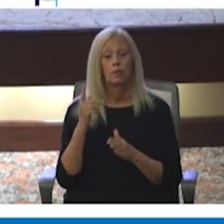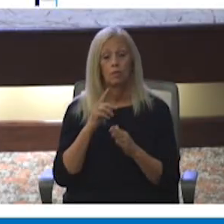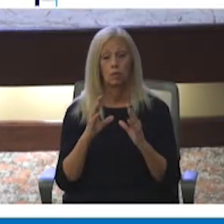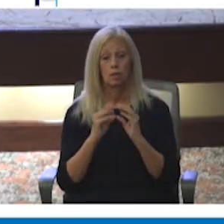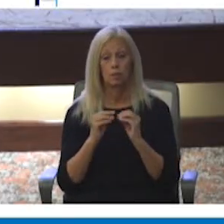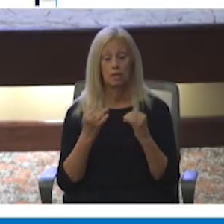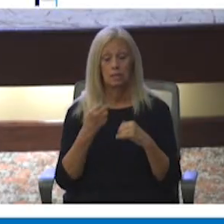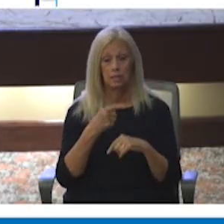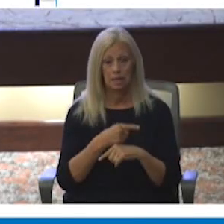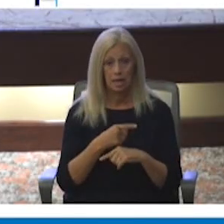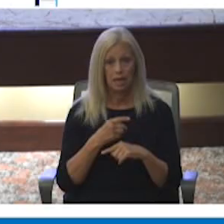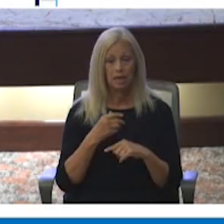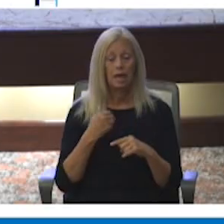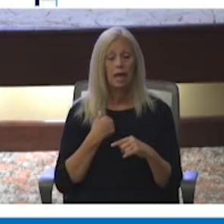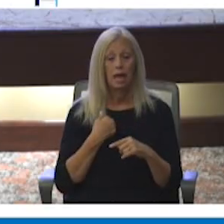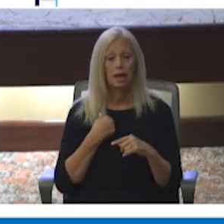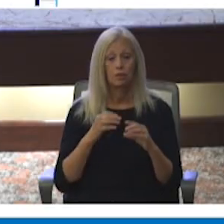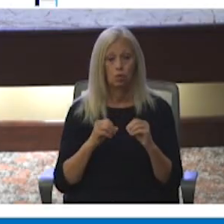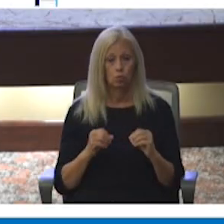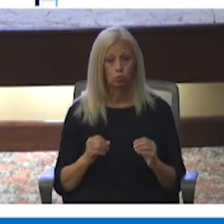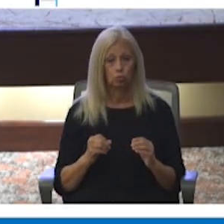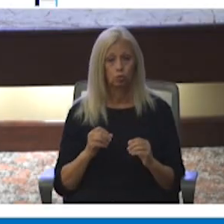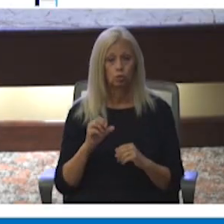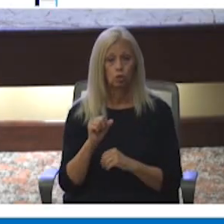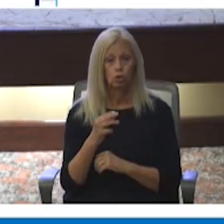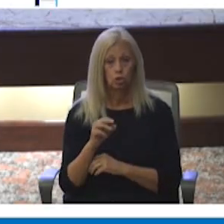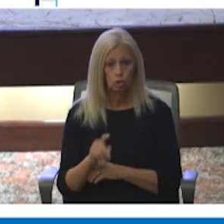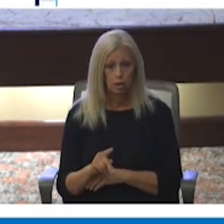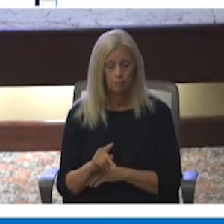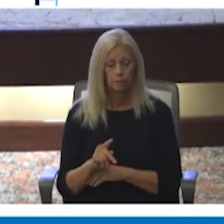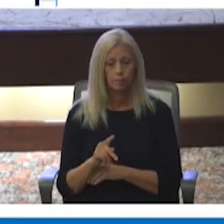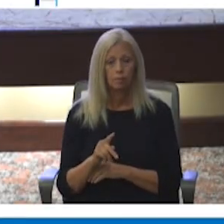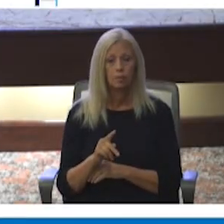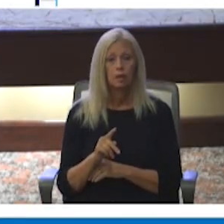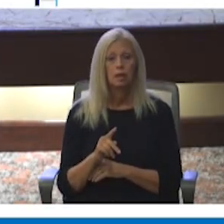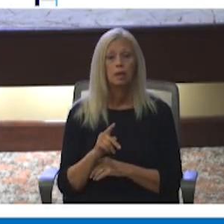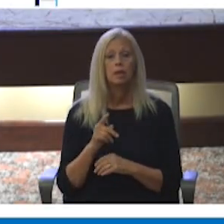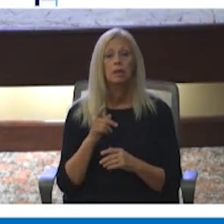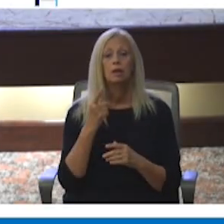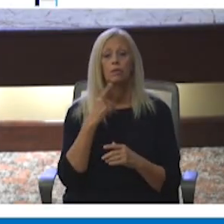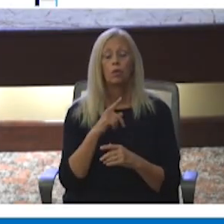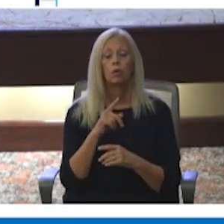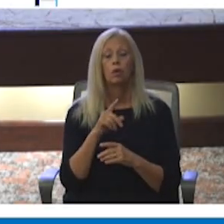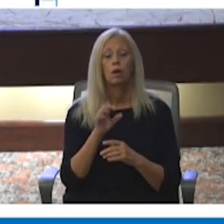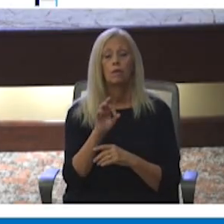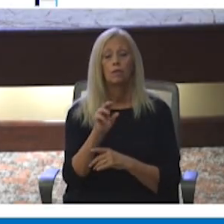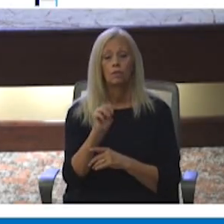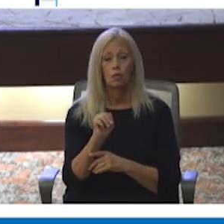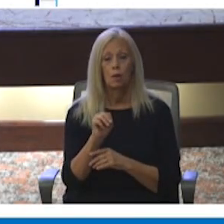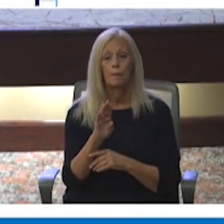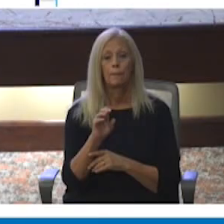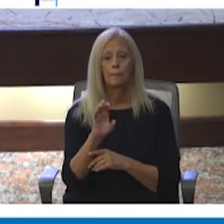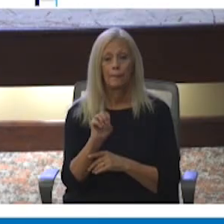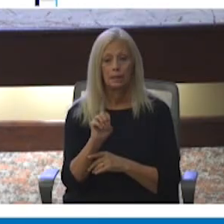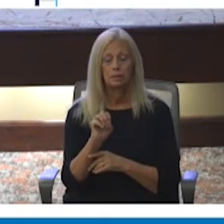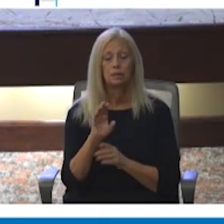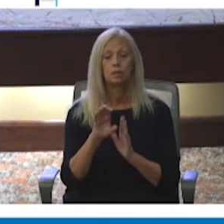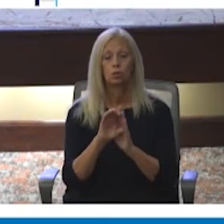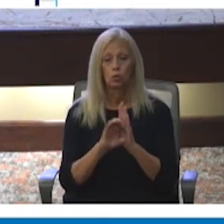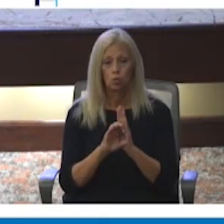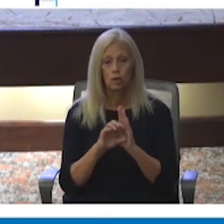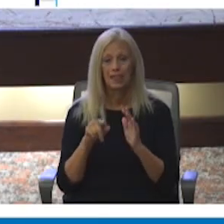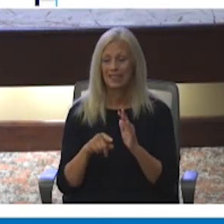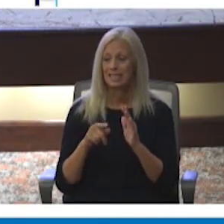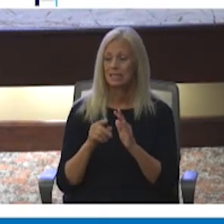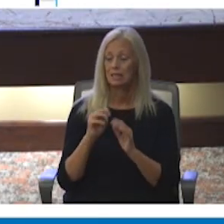an ownership analysis of the area covered by the proposed form-based code districts. And this is that map.